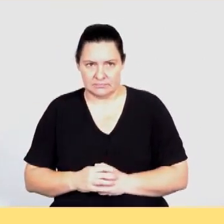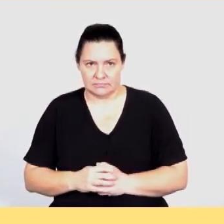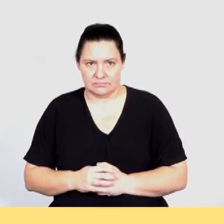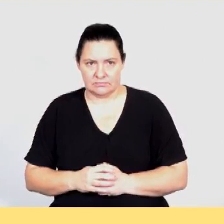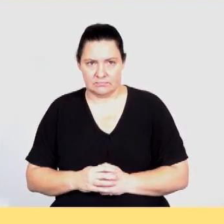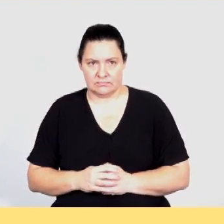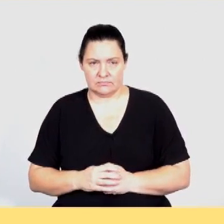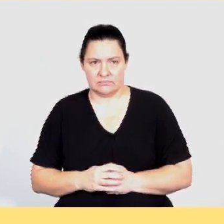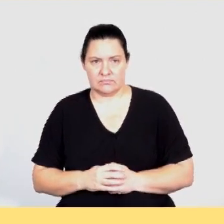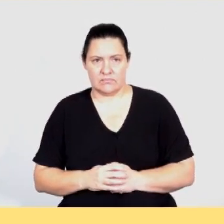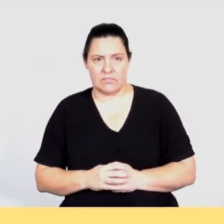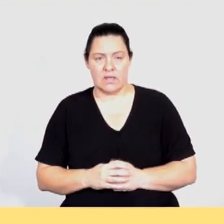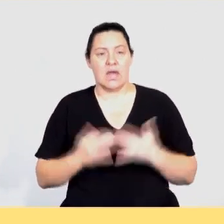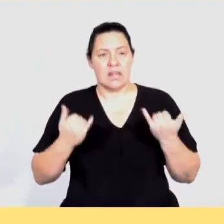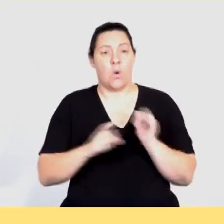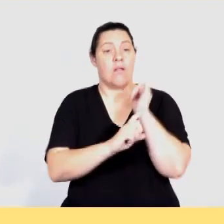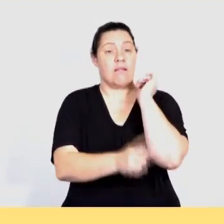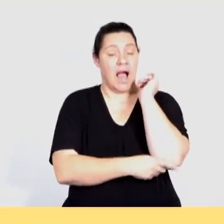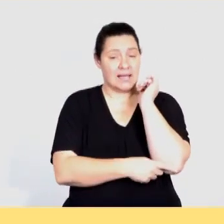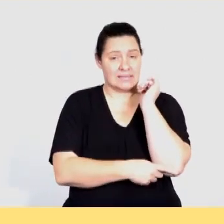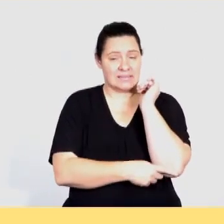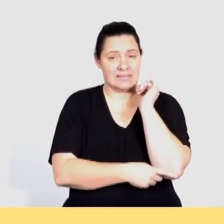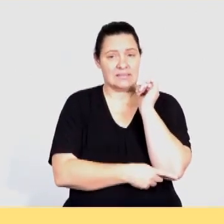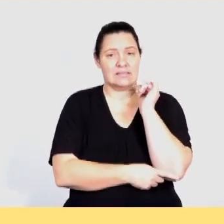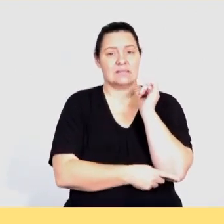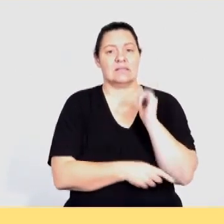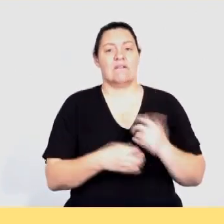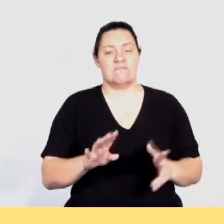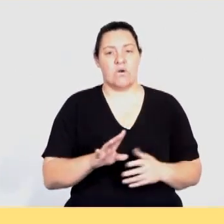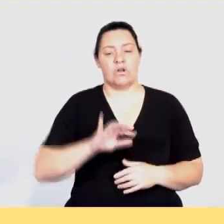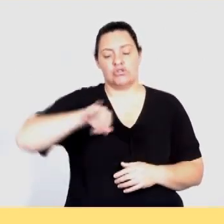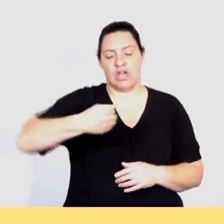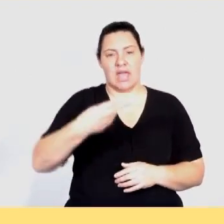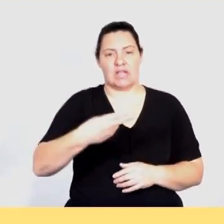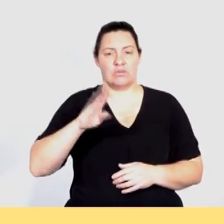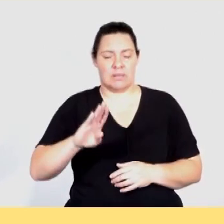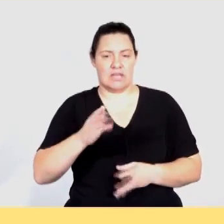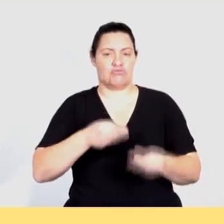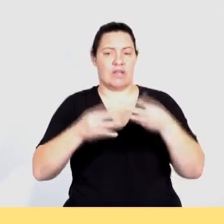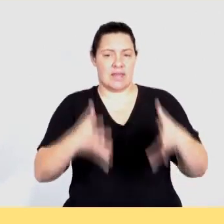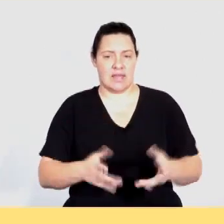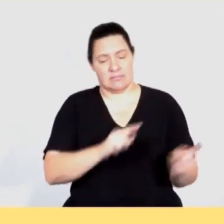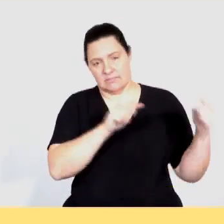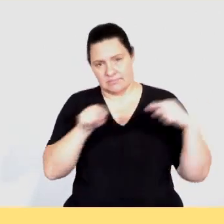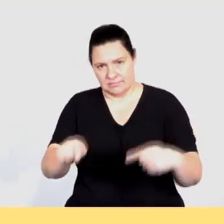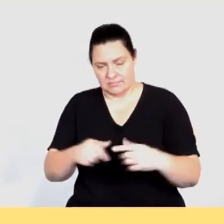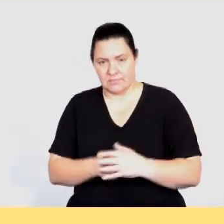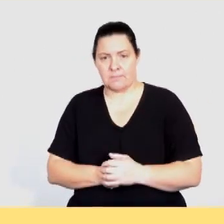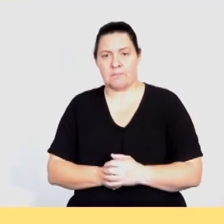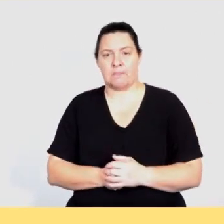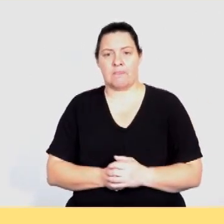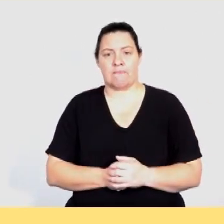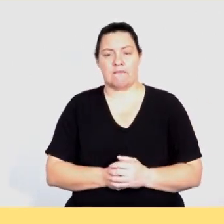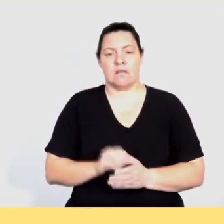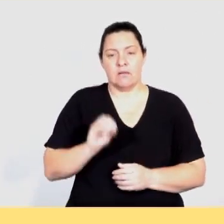57,300. 57,300. And then the last one is on JHB Traders. So I come here,